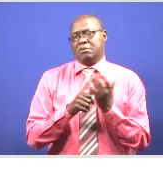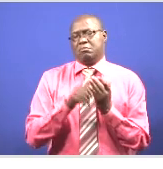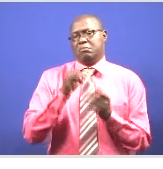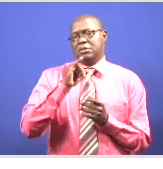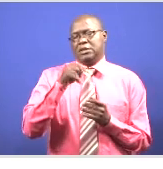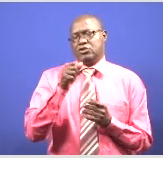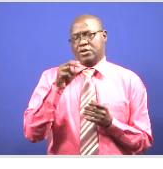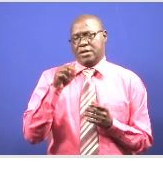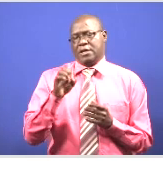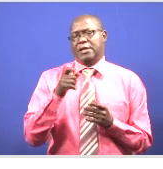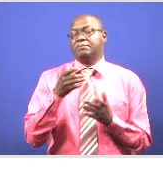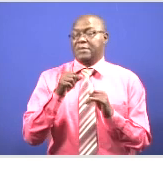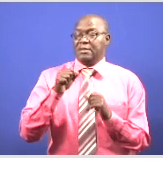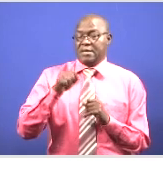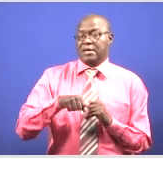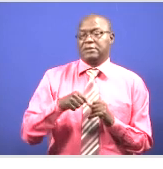And yes,